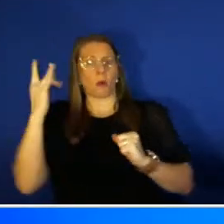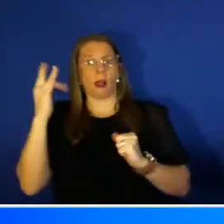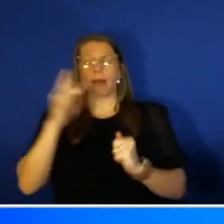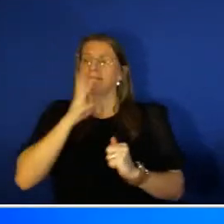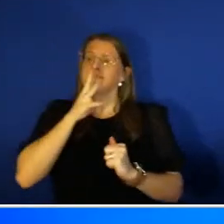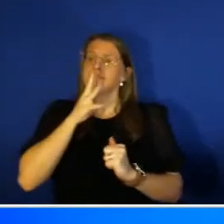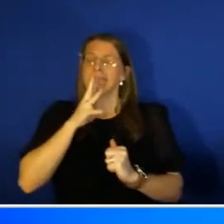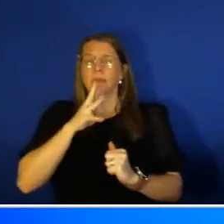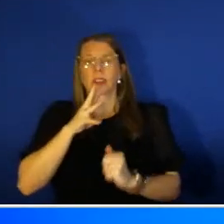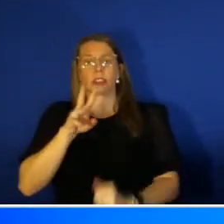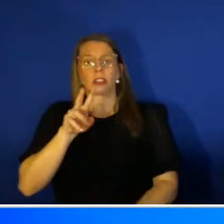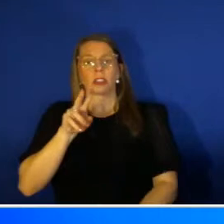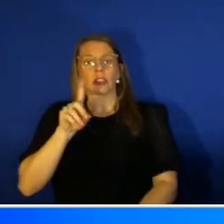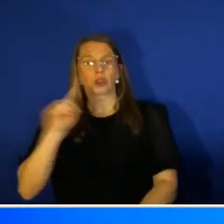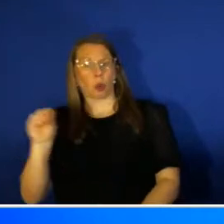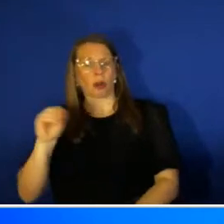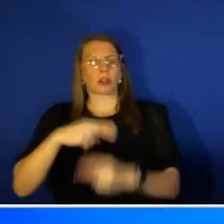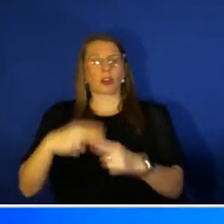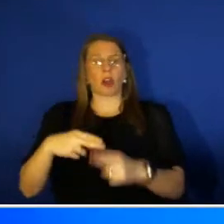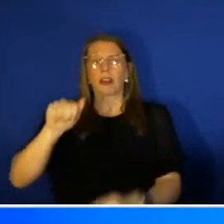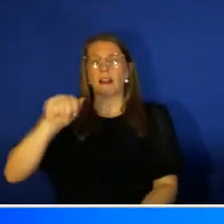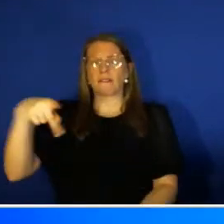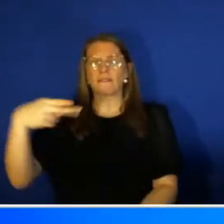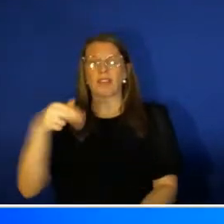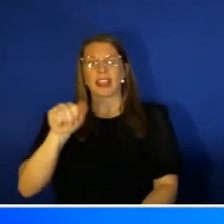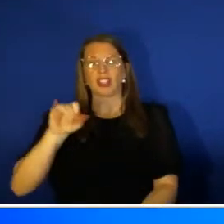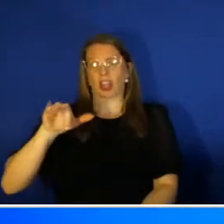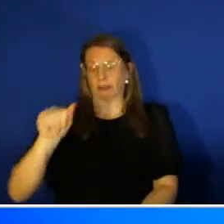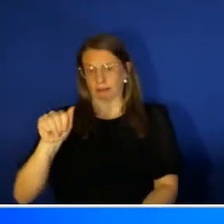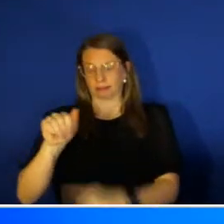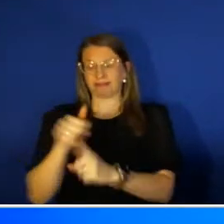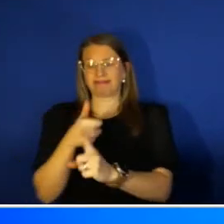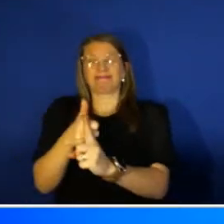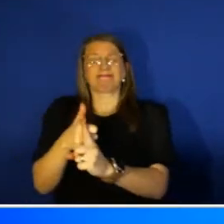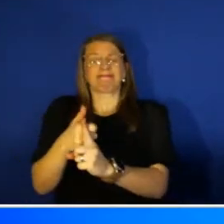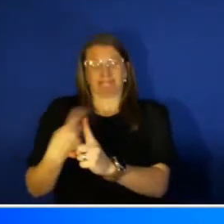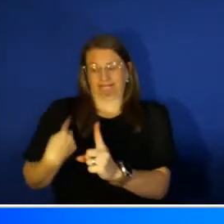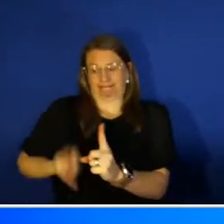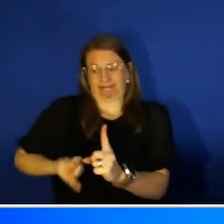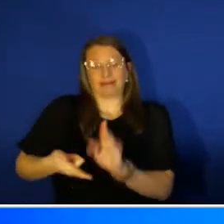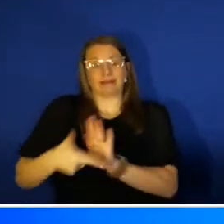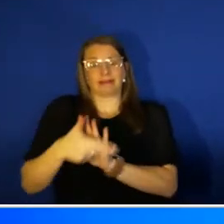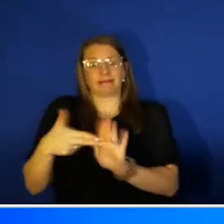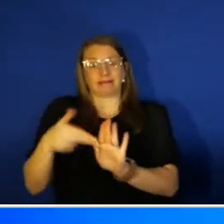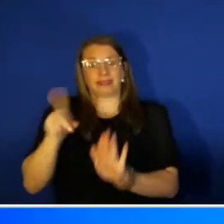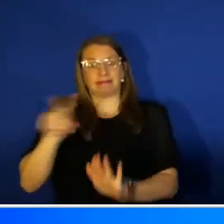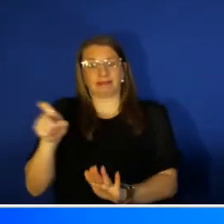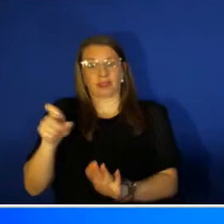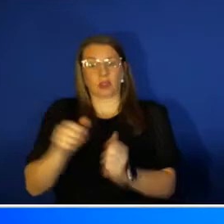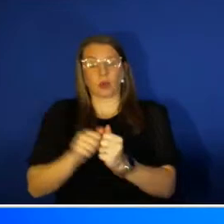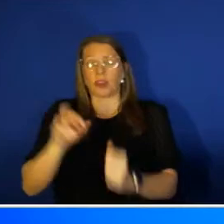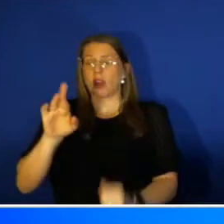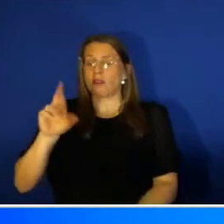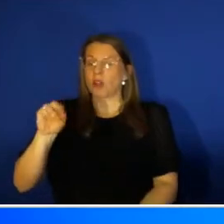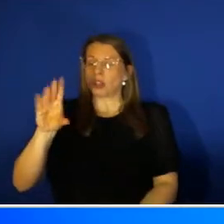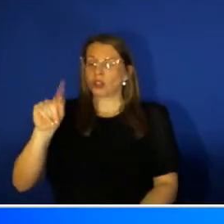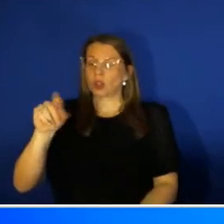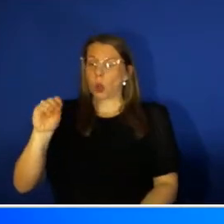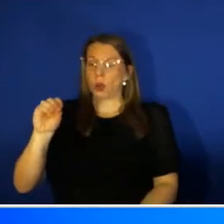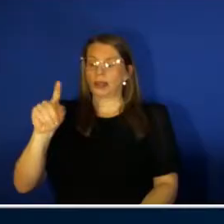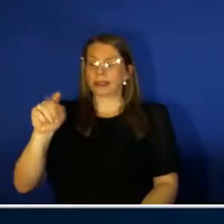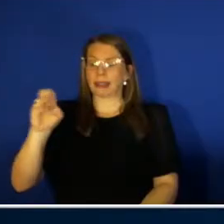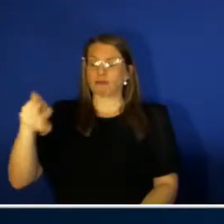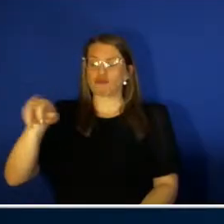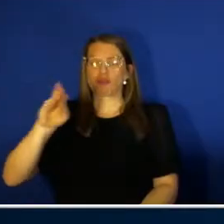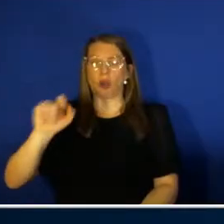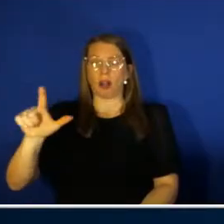called aphasia. His family has now revealed Willis has since been diagnosed with something called frontotemporal dementia. Joining us